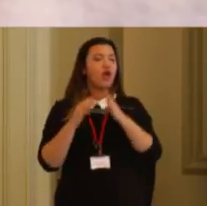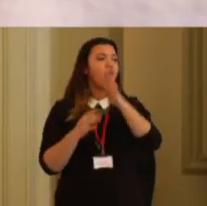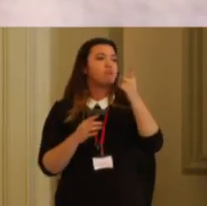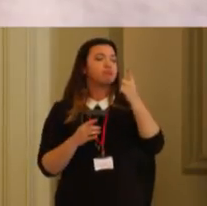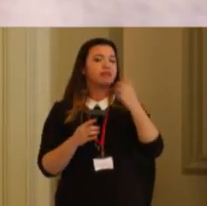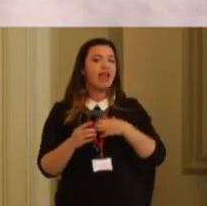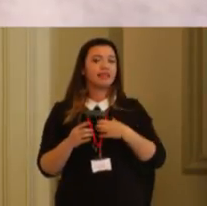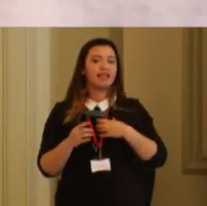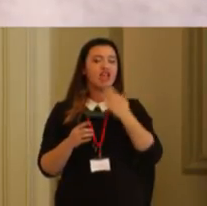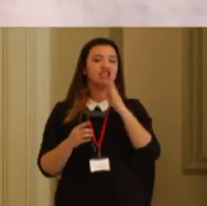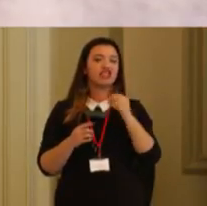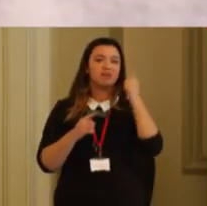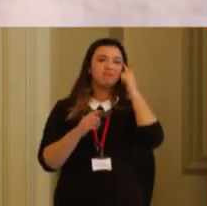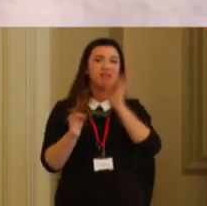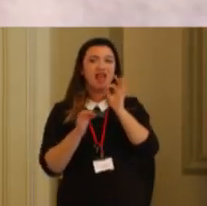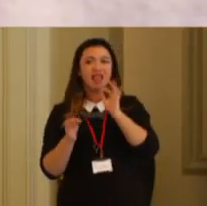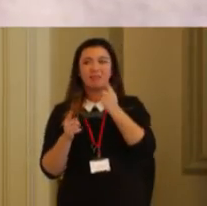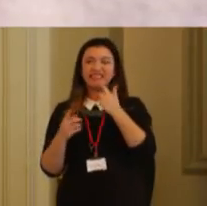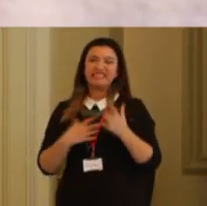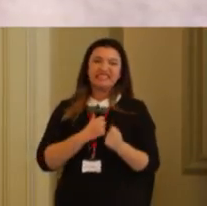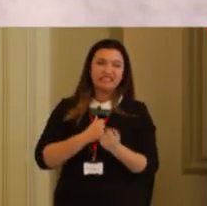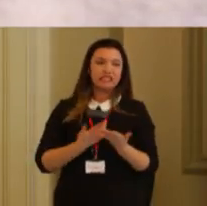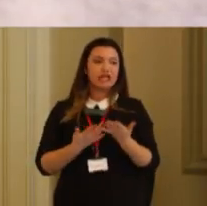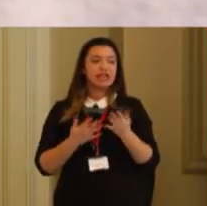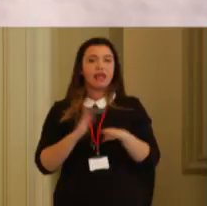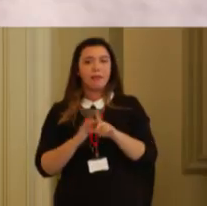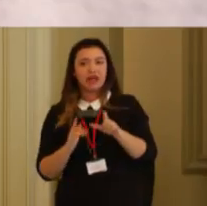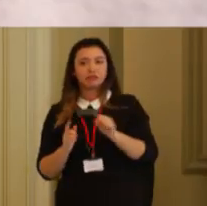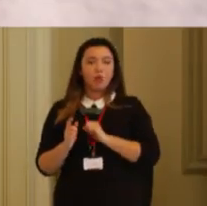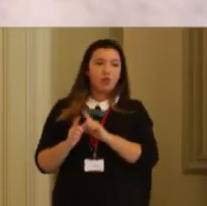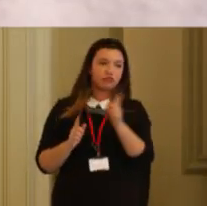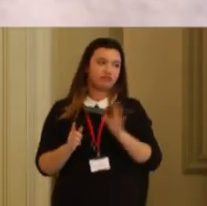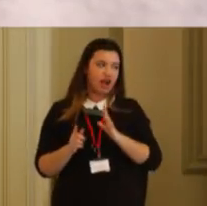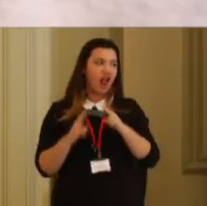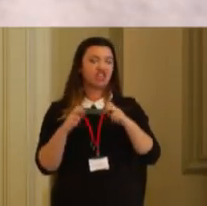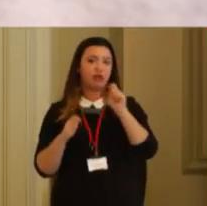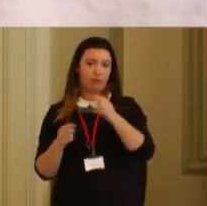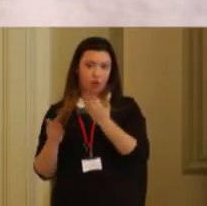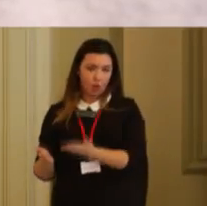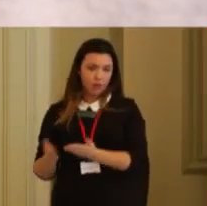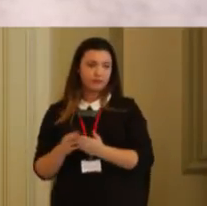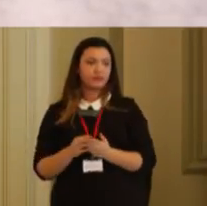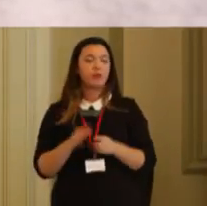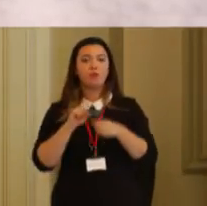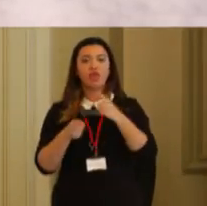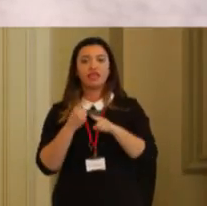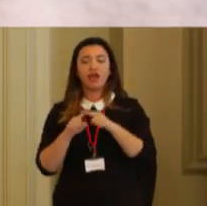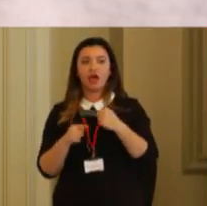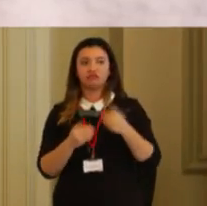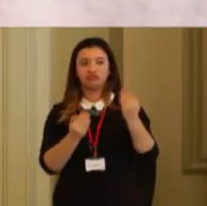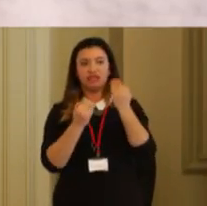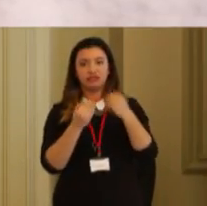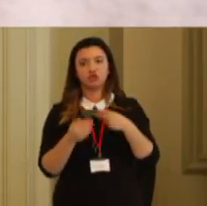dreams and concerns of youngsters, but then again, all countries ran their own specific design, conducting their own